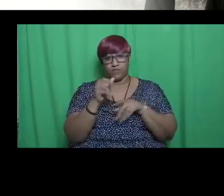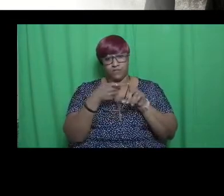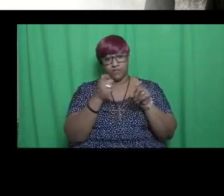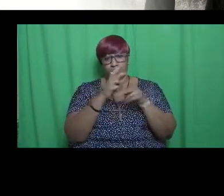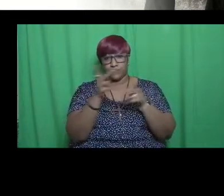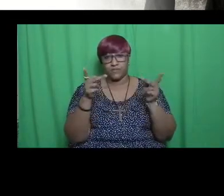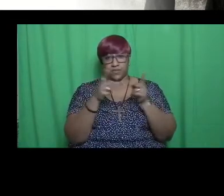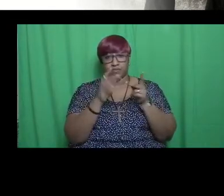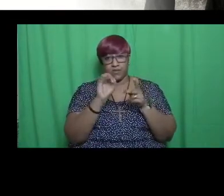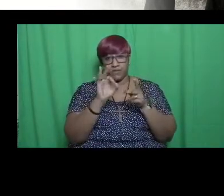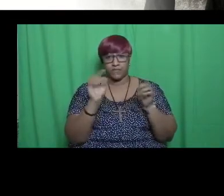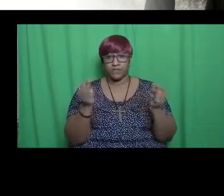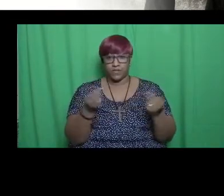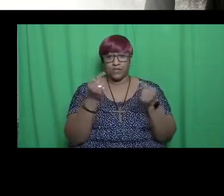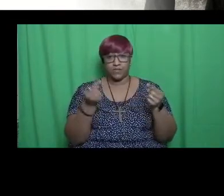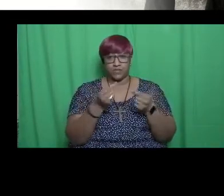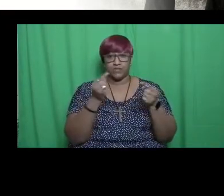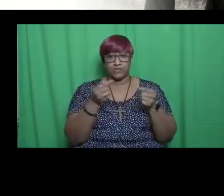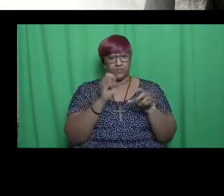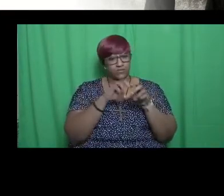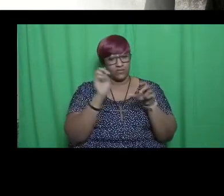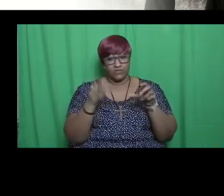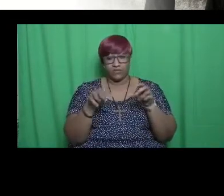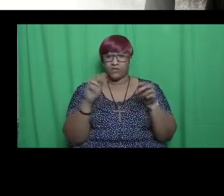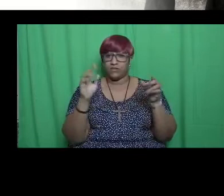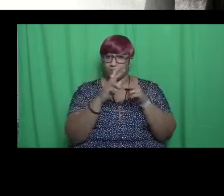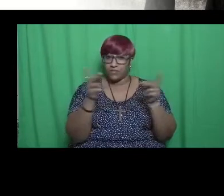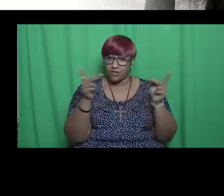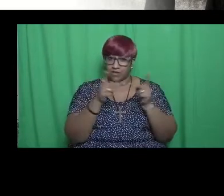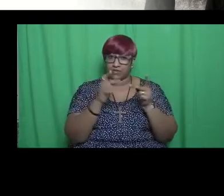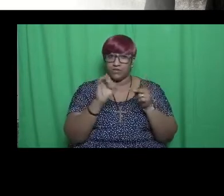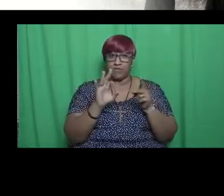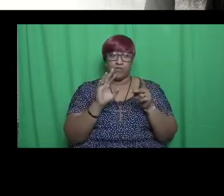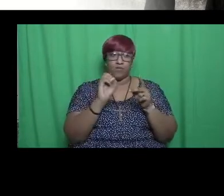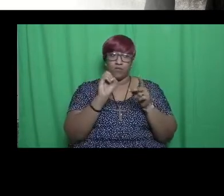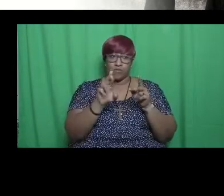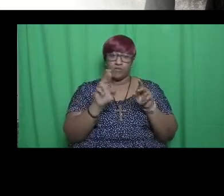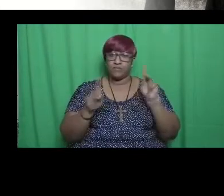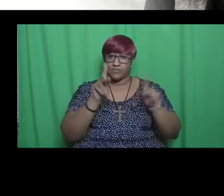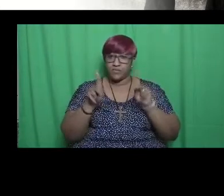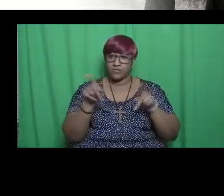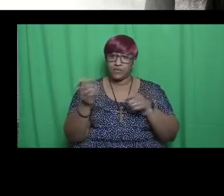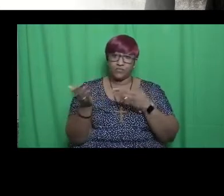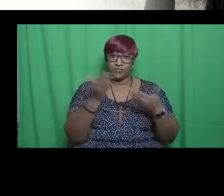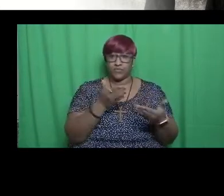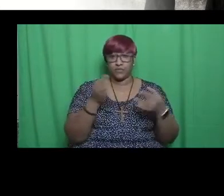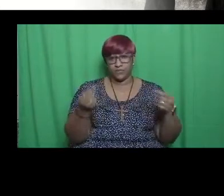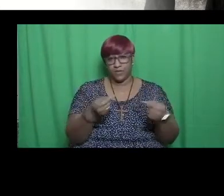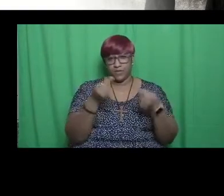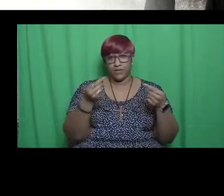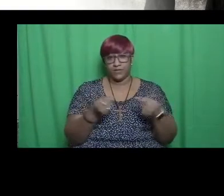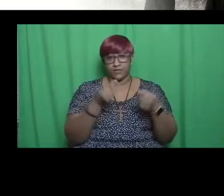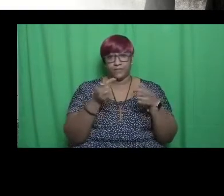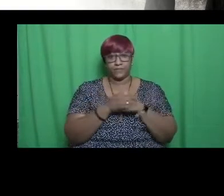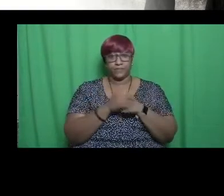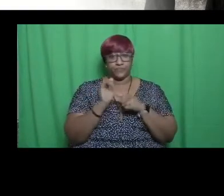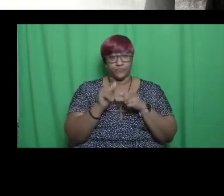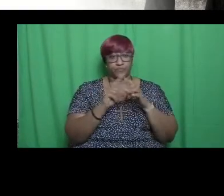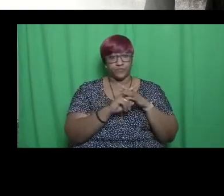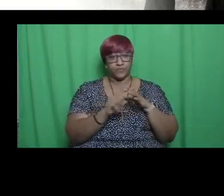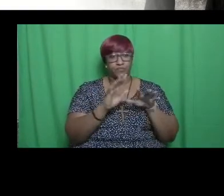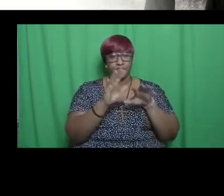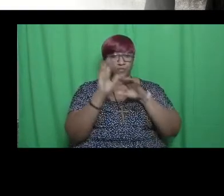of pain. We want to get away from the place or the people that cause us pain. That's avoidance. We